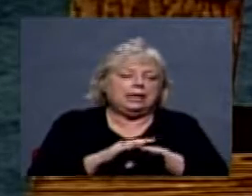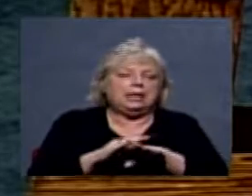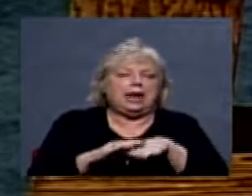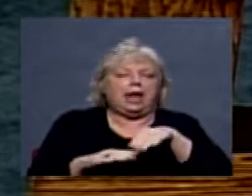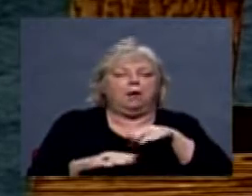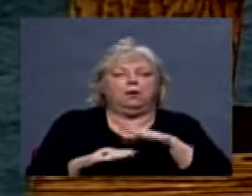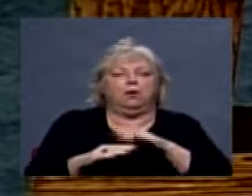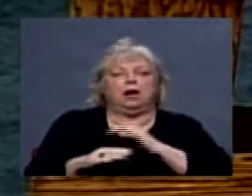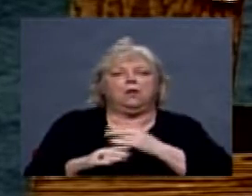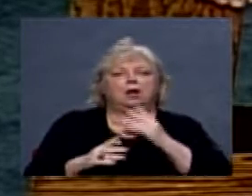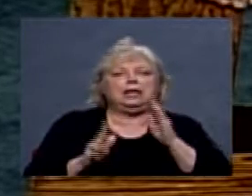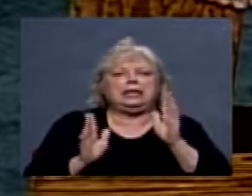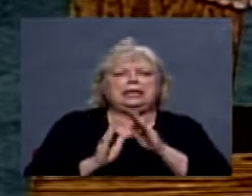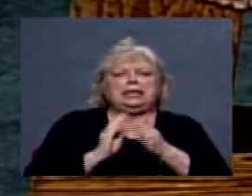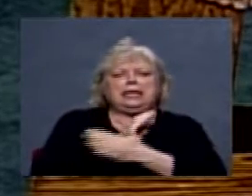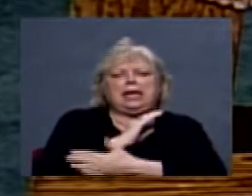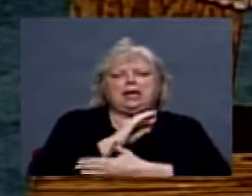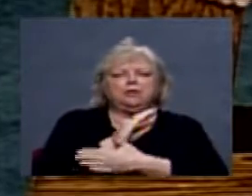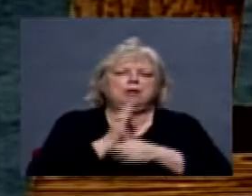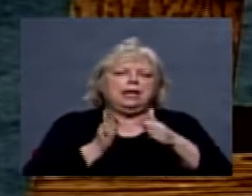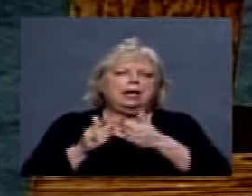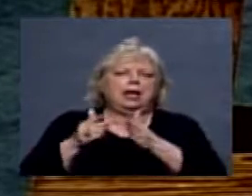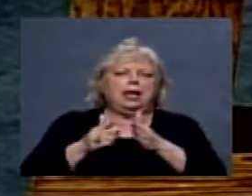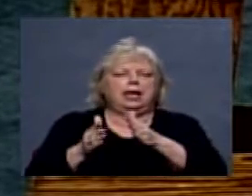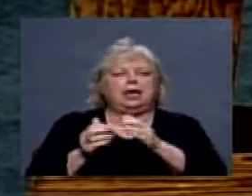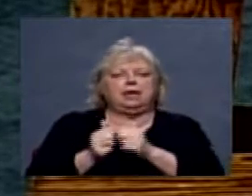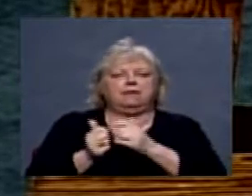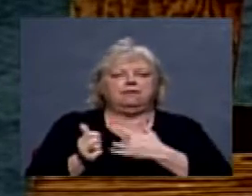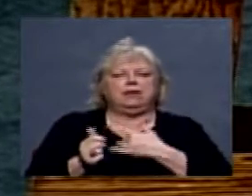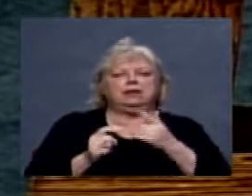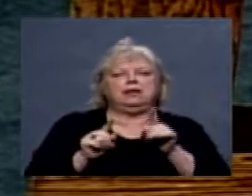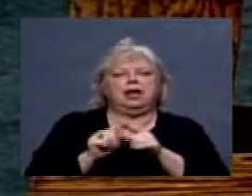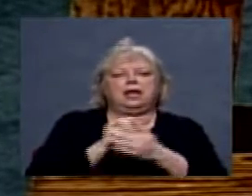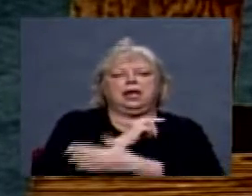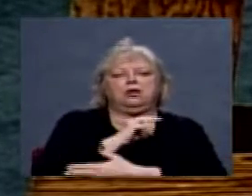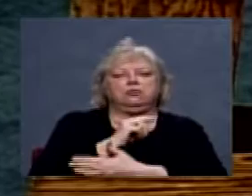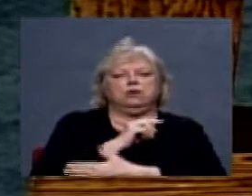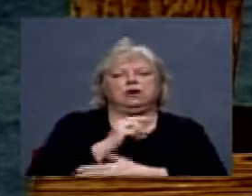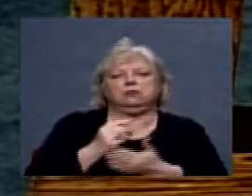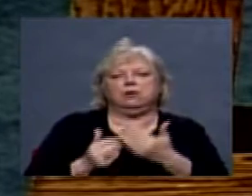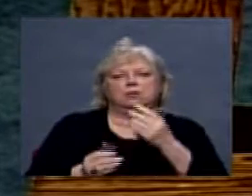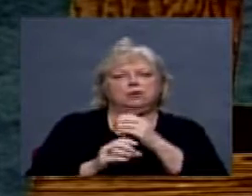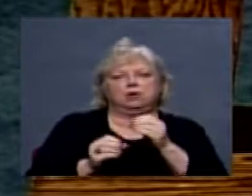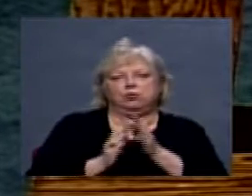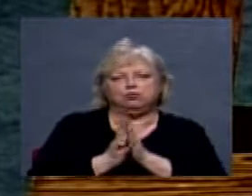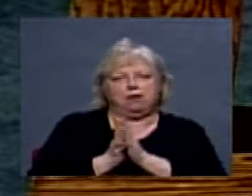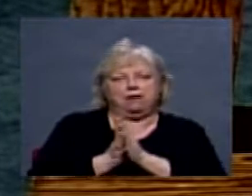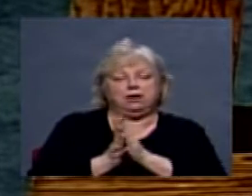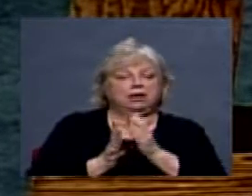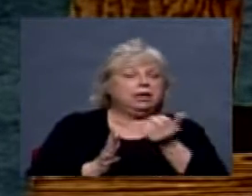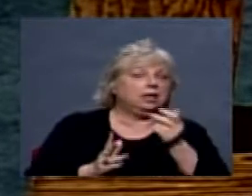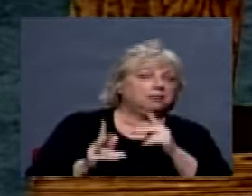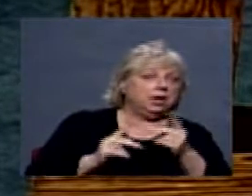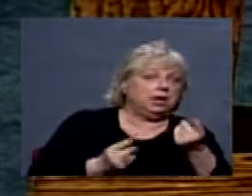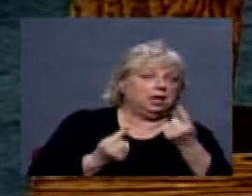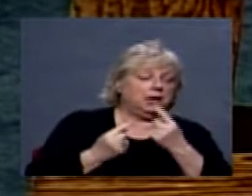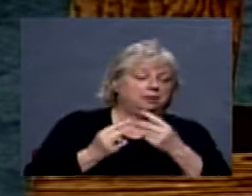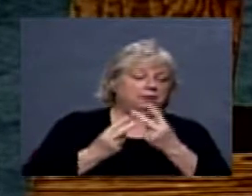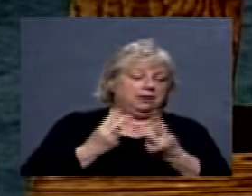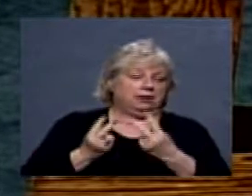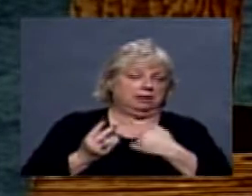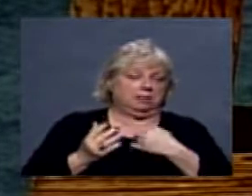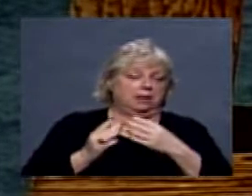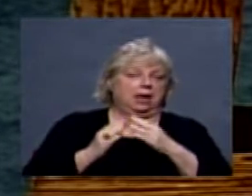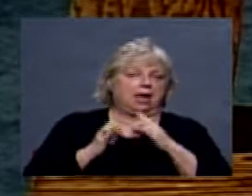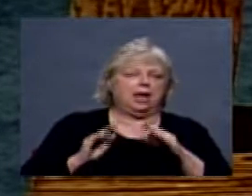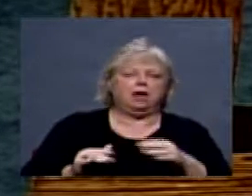lane that has a very country feel to it, virtually no traffic. Anybody that comes and visits me at my house always